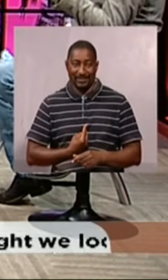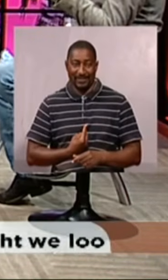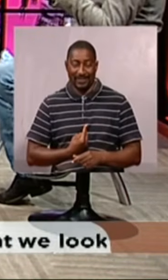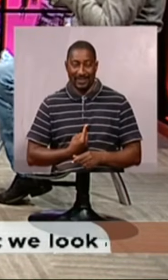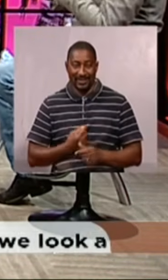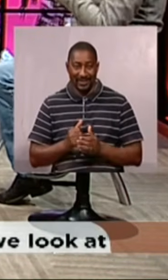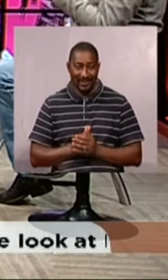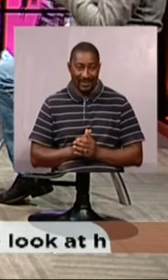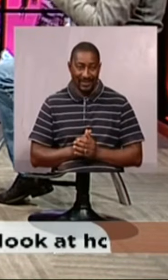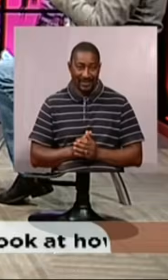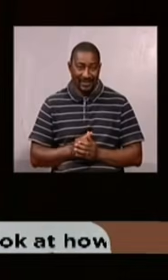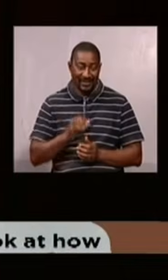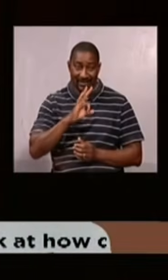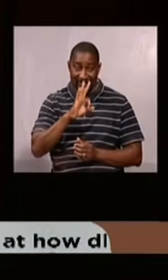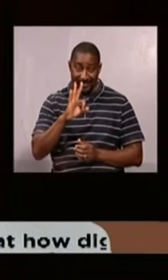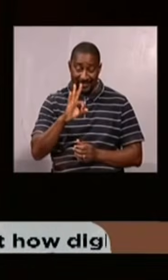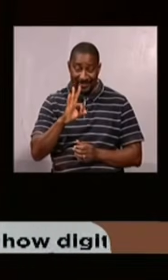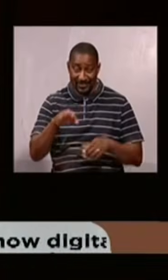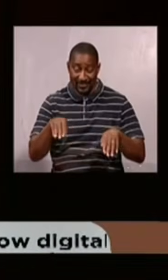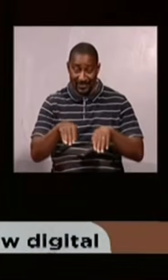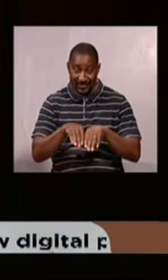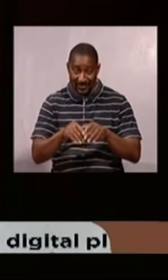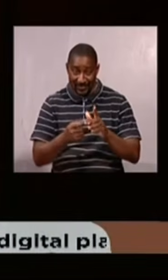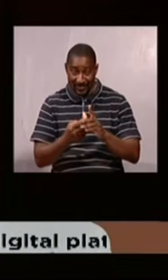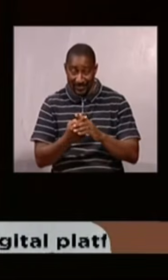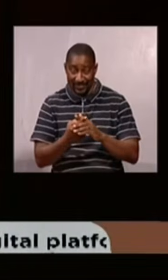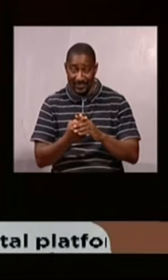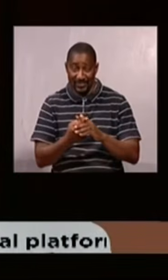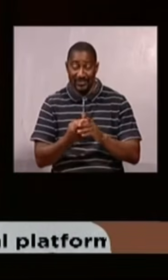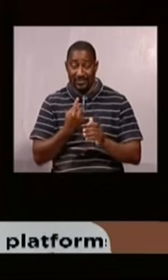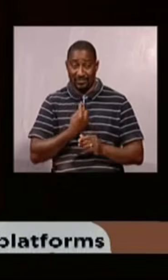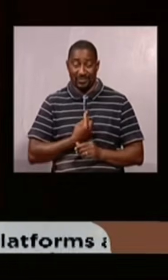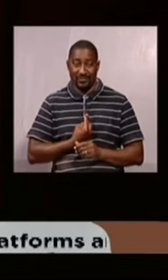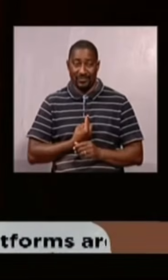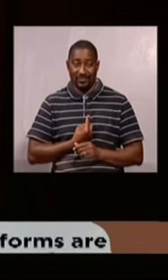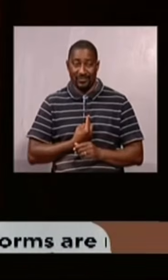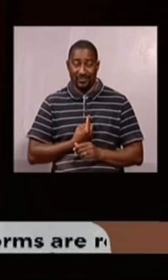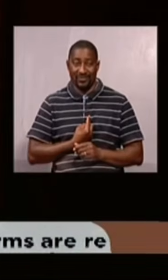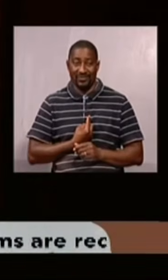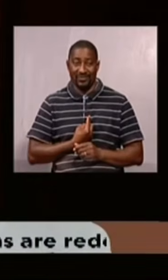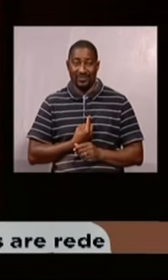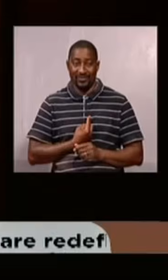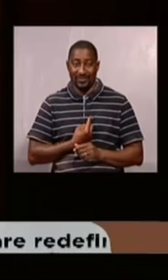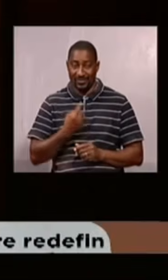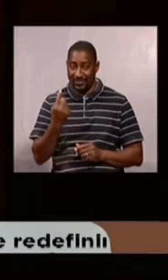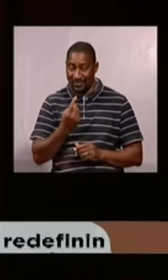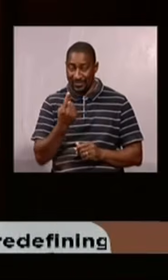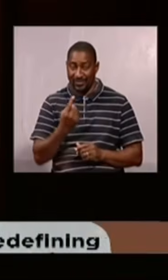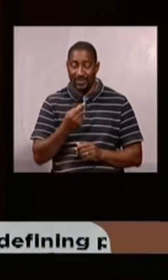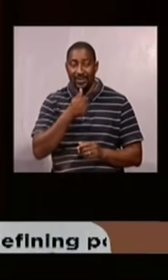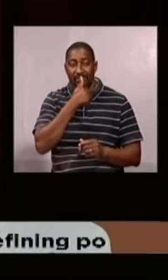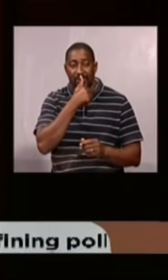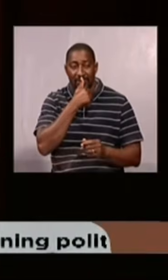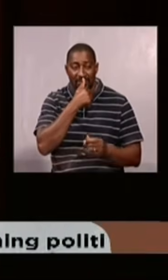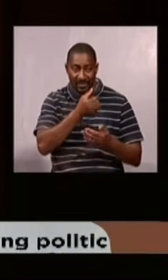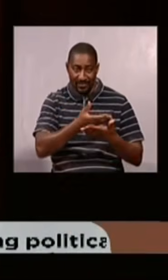social media. If there was events that he was involved in as him, it would always be on his private page. It